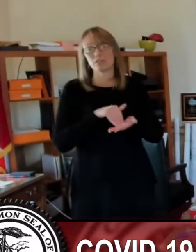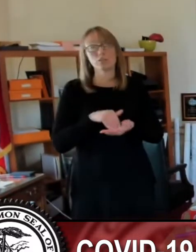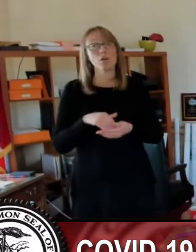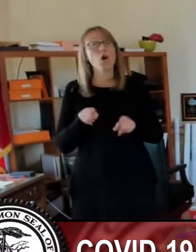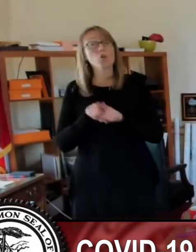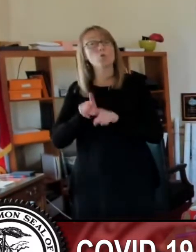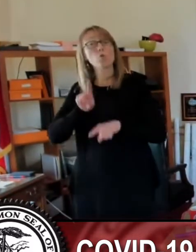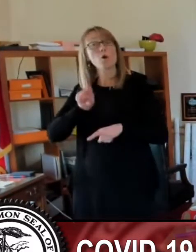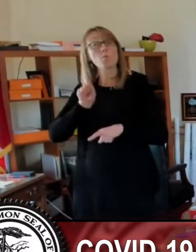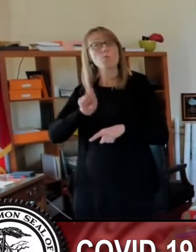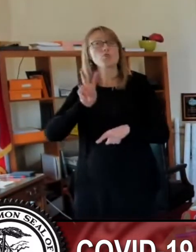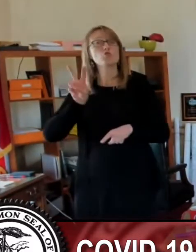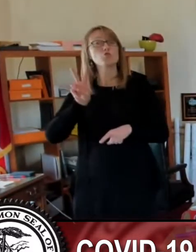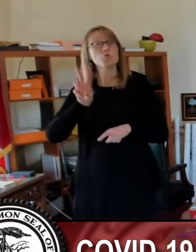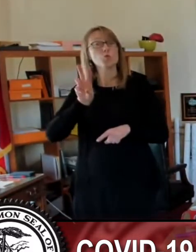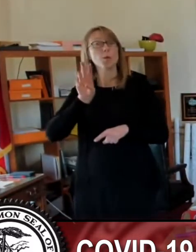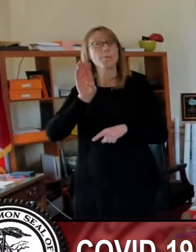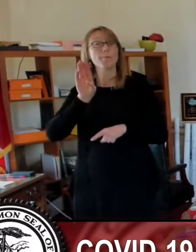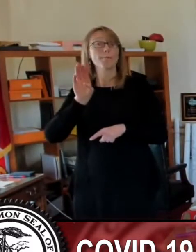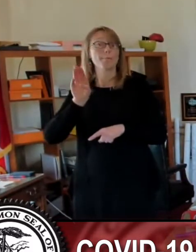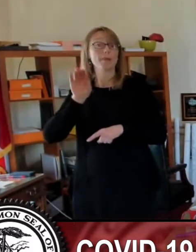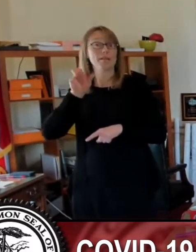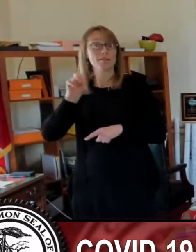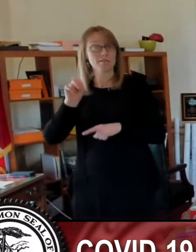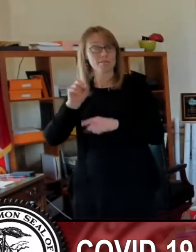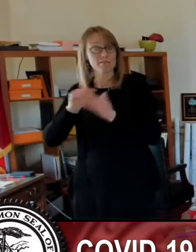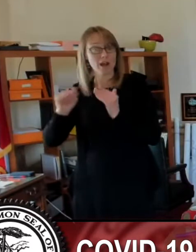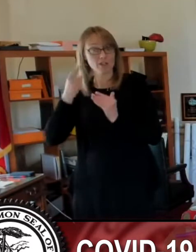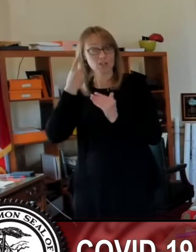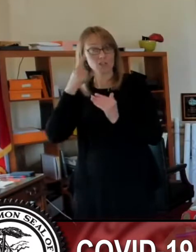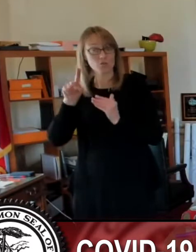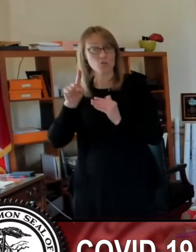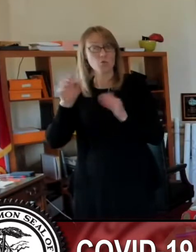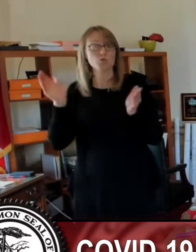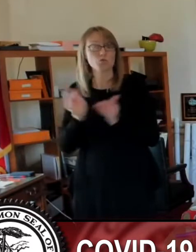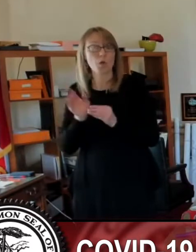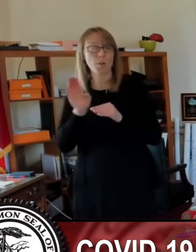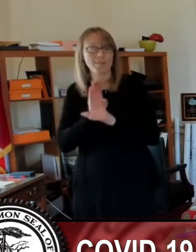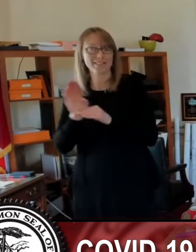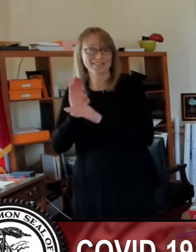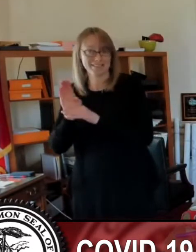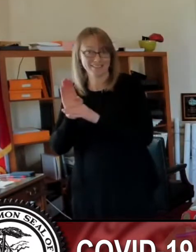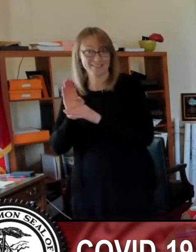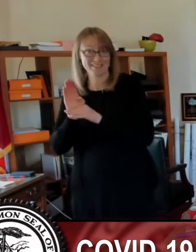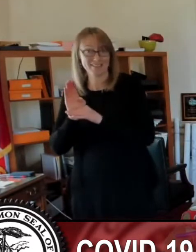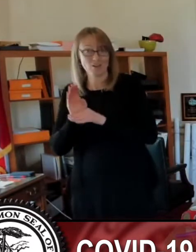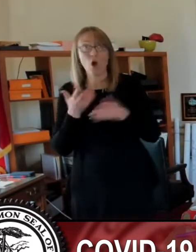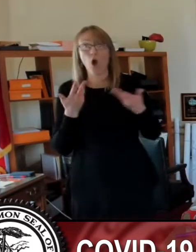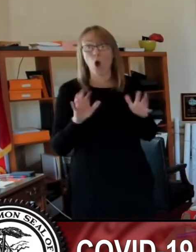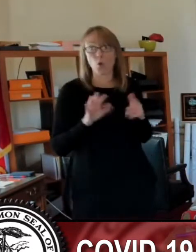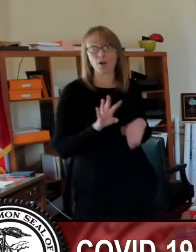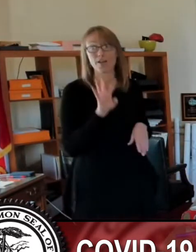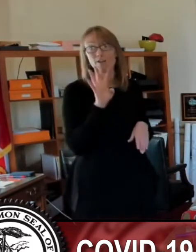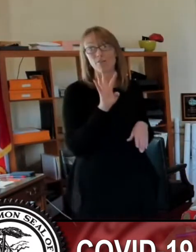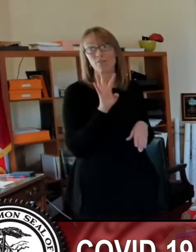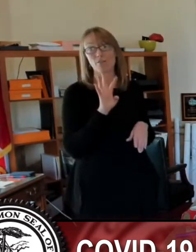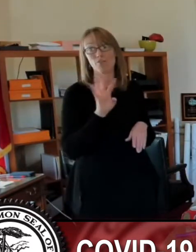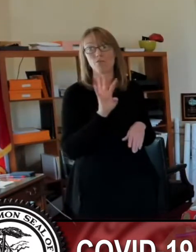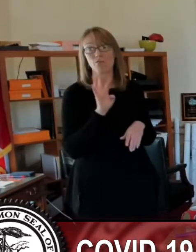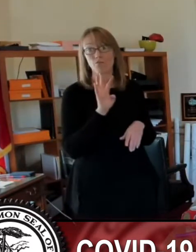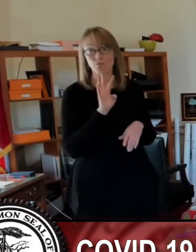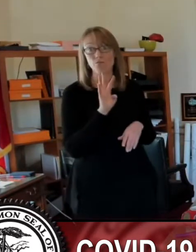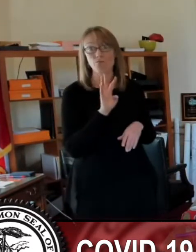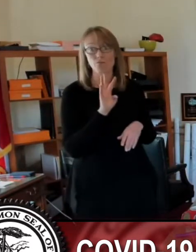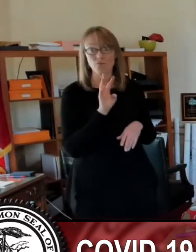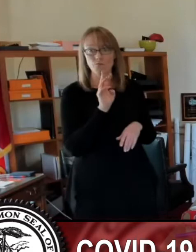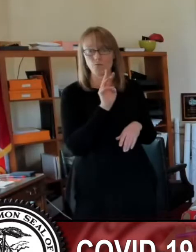additional small business assistance. That's on top of the $4 million that we allocated a couple of months